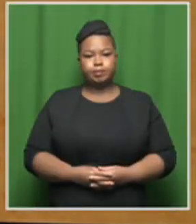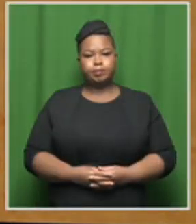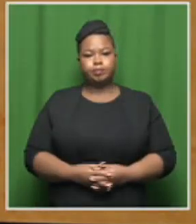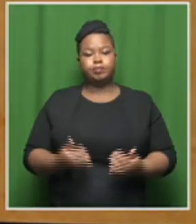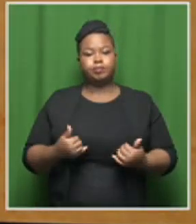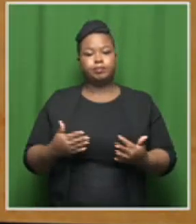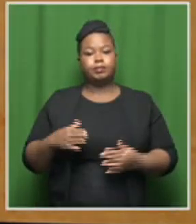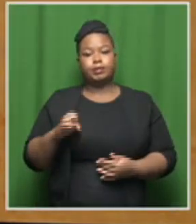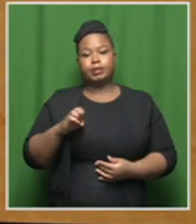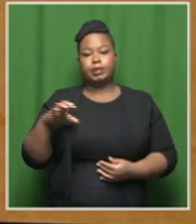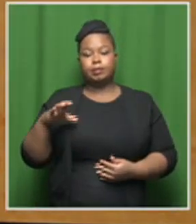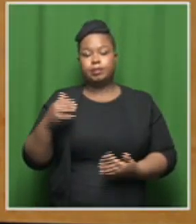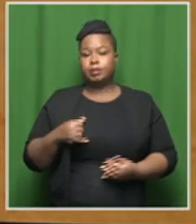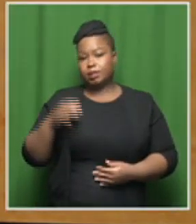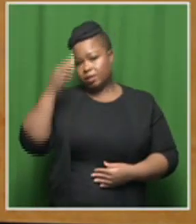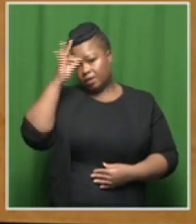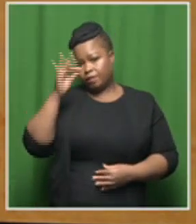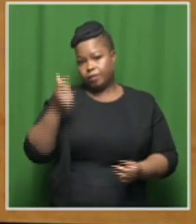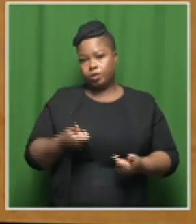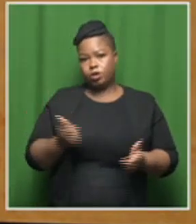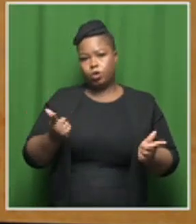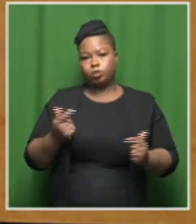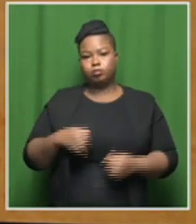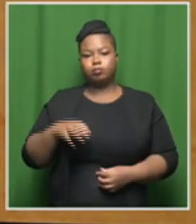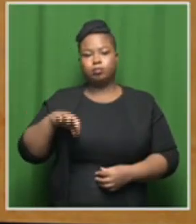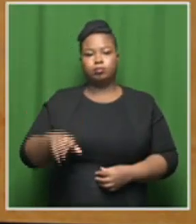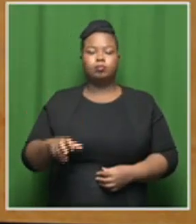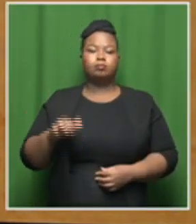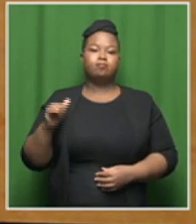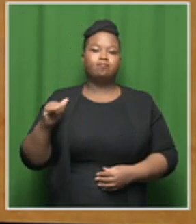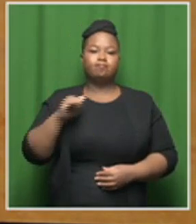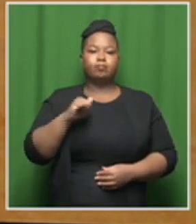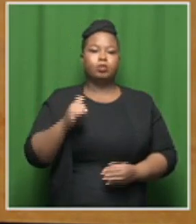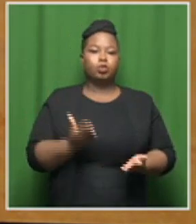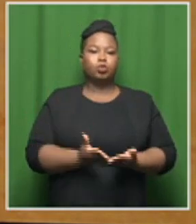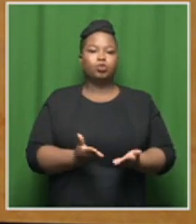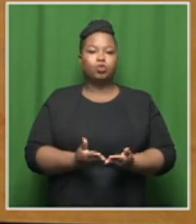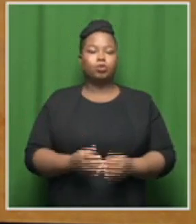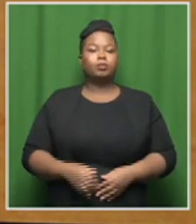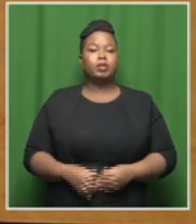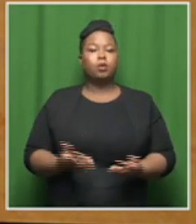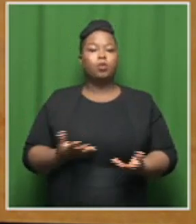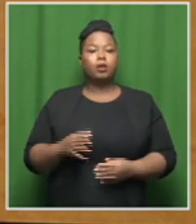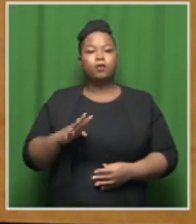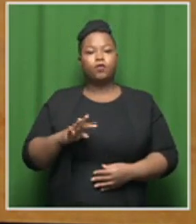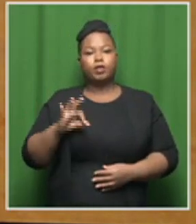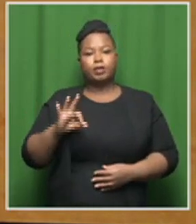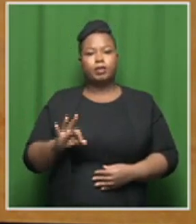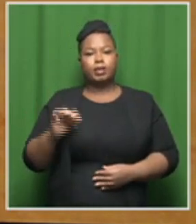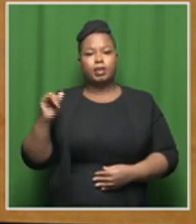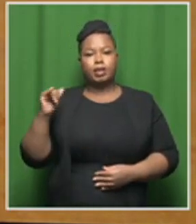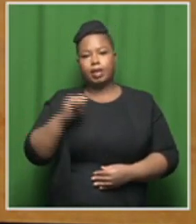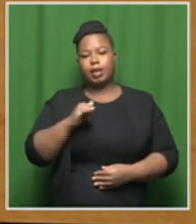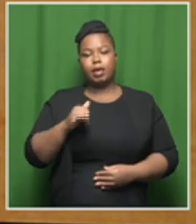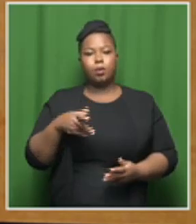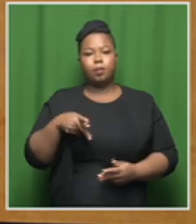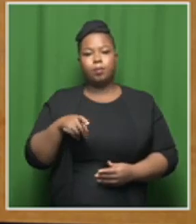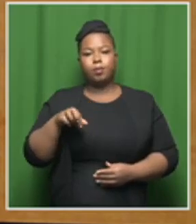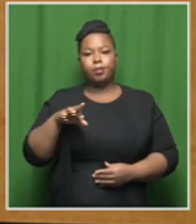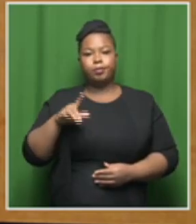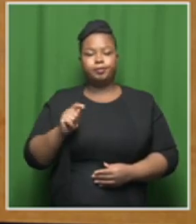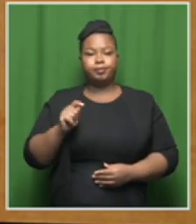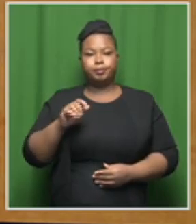And we start in the Eastern Cape, where government is launching the Provincial Aviation School, and this is at the 43 Air School in